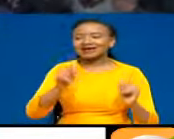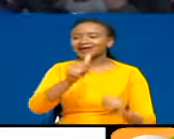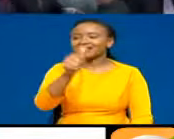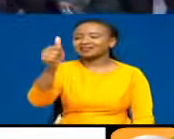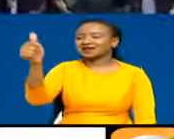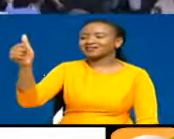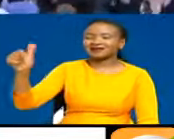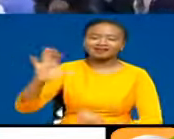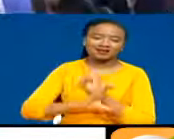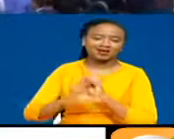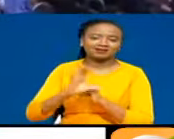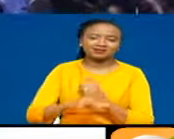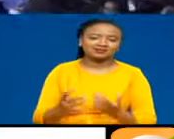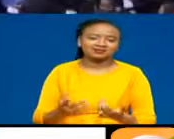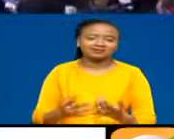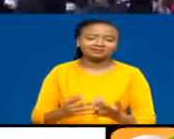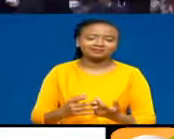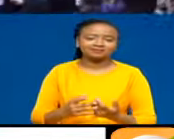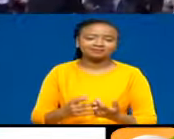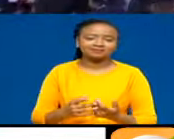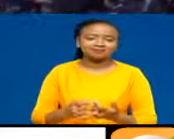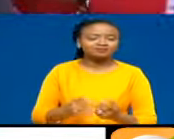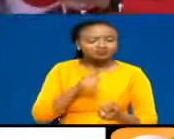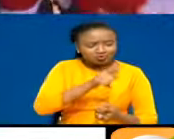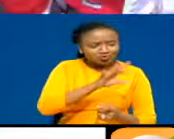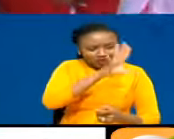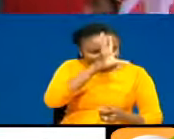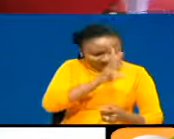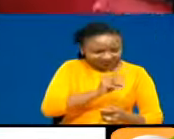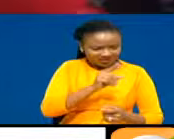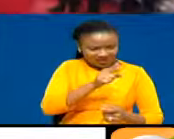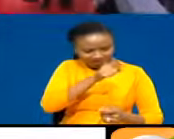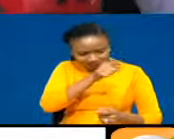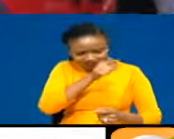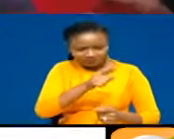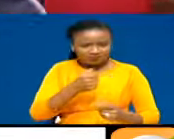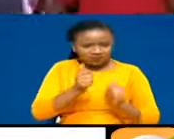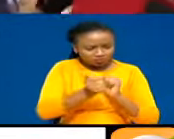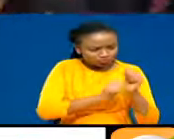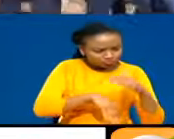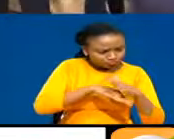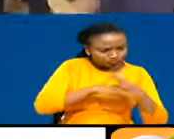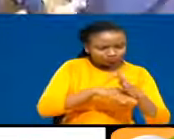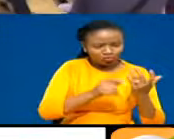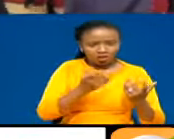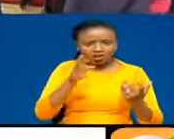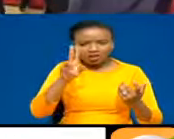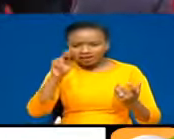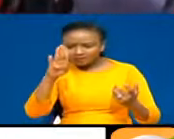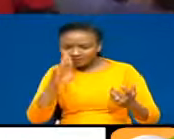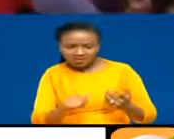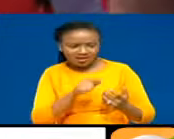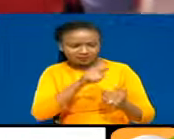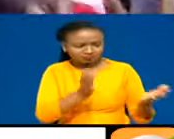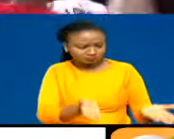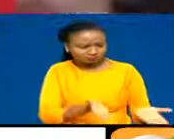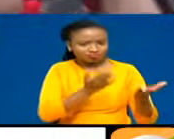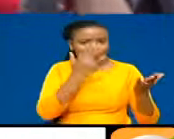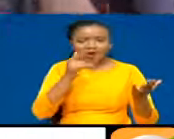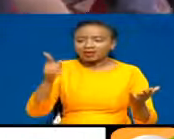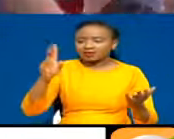playing in all these leagues. When are we building our own leagues? And that's why I'm proud of the NBA, because of the Bar League that